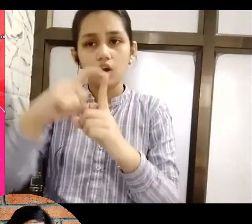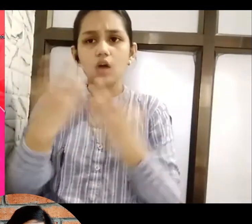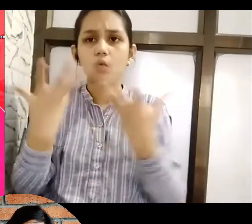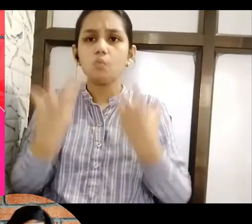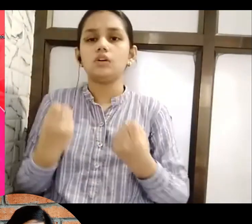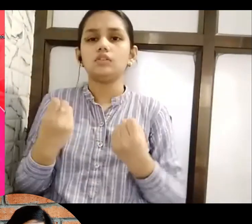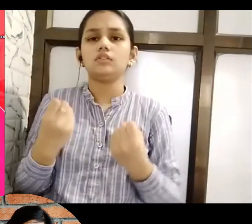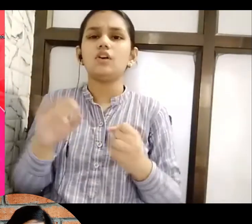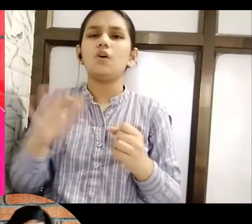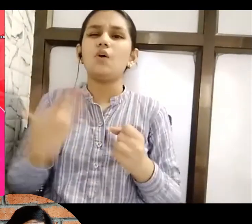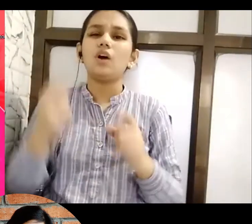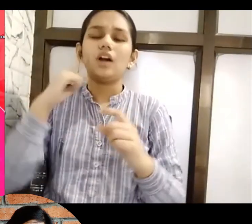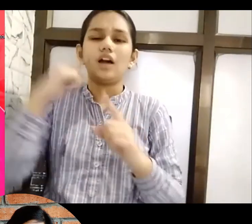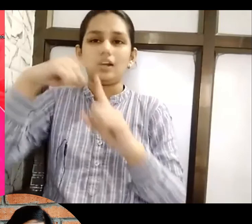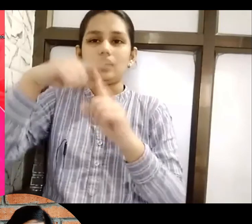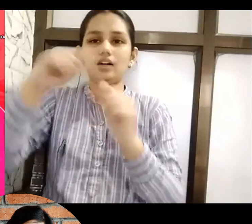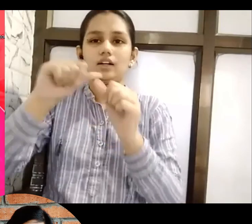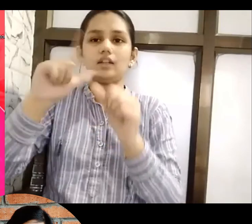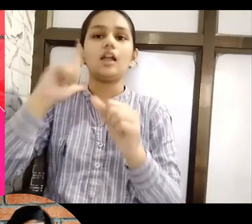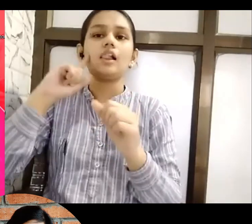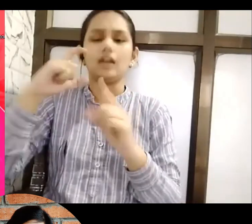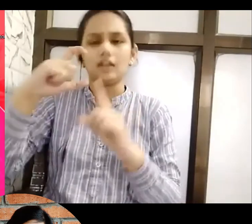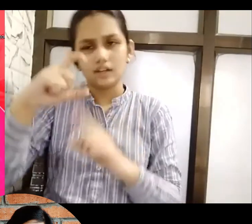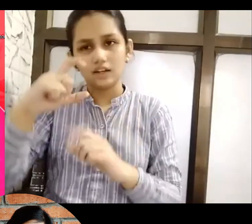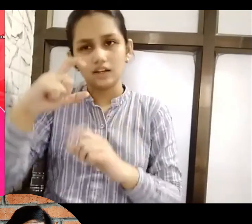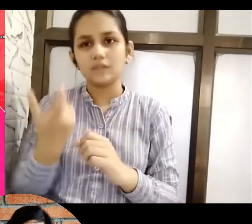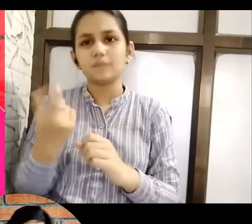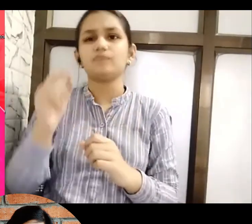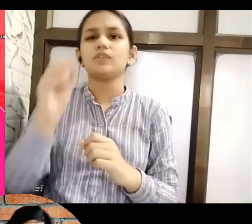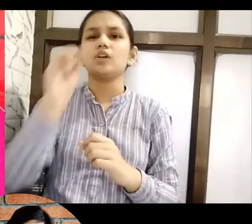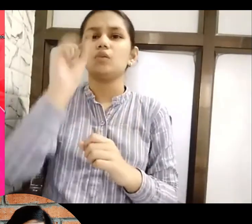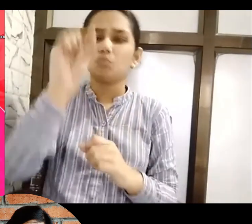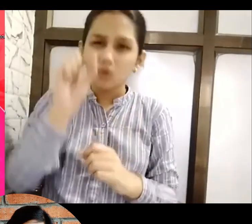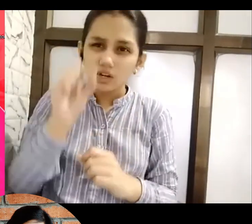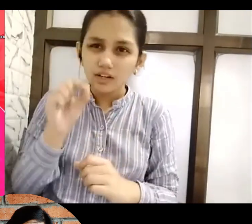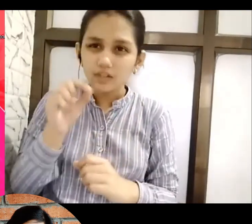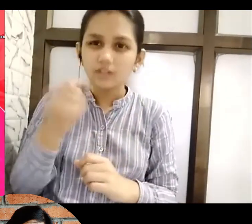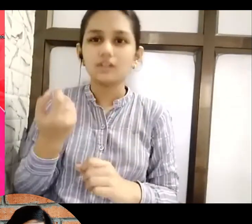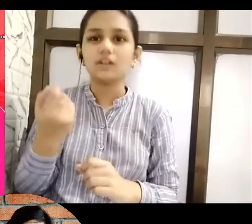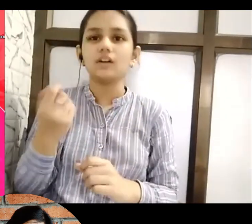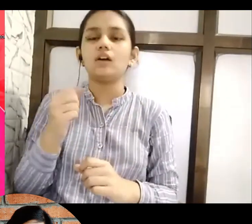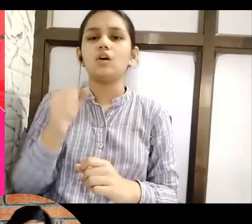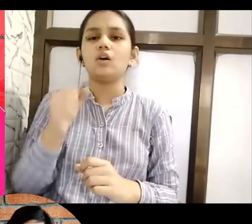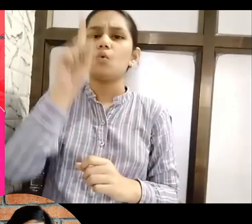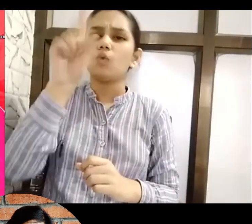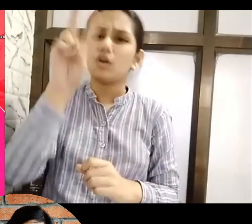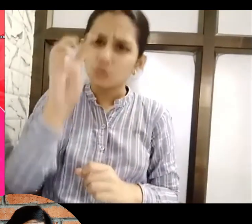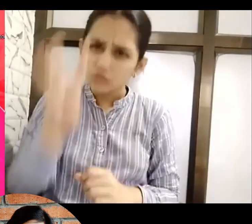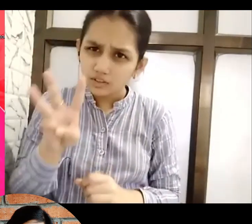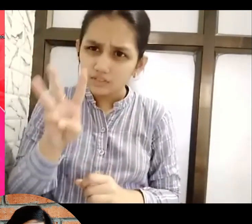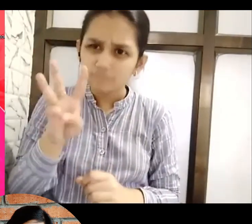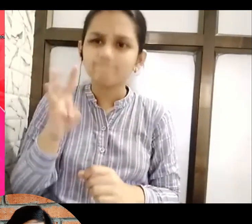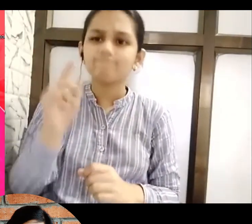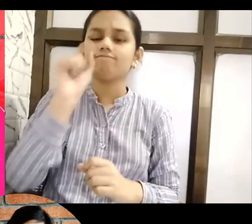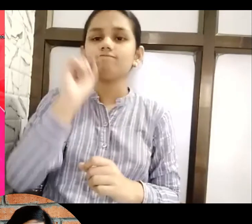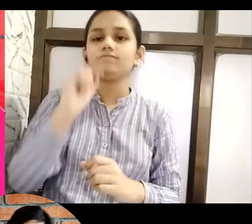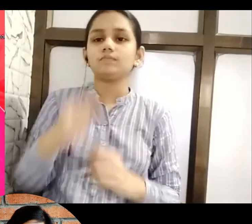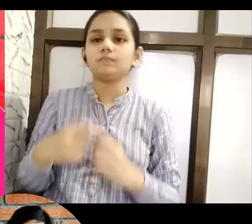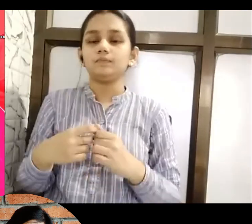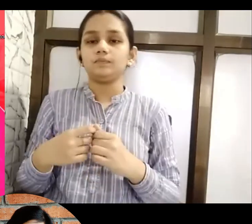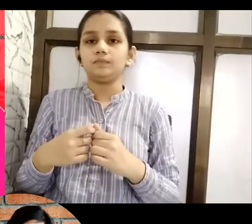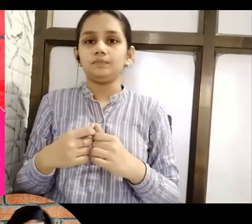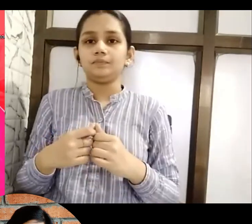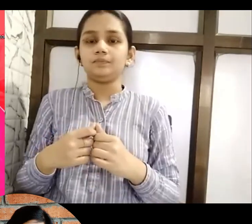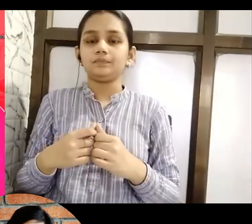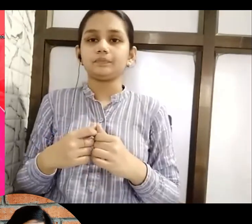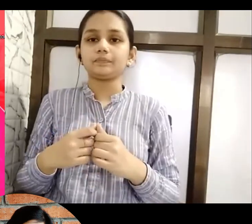italic. This is my numbering, bullet points. I can make it 1, 2, 3. Right? So